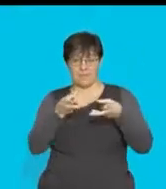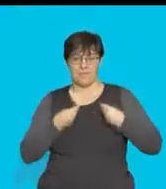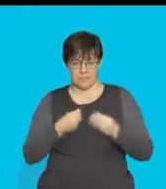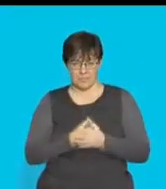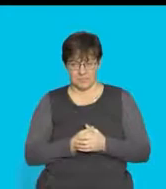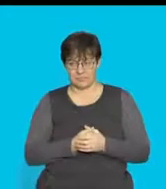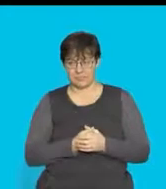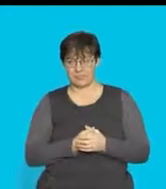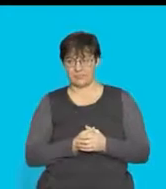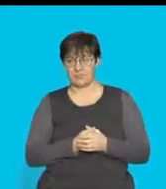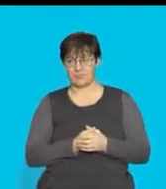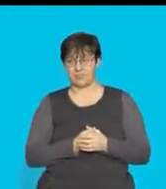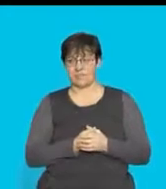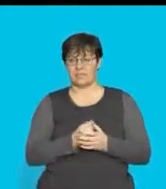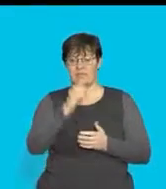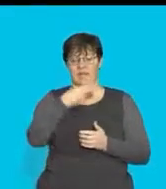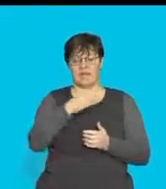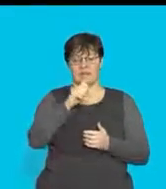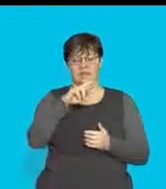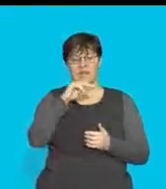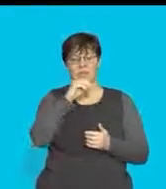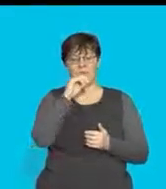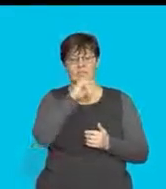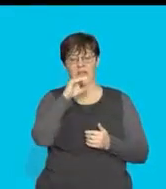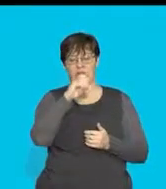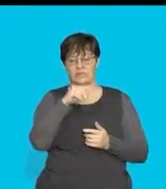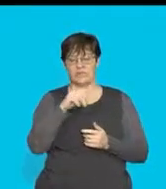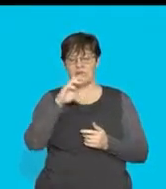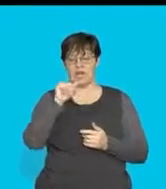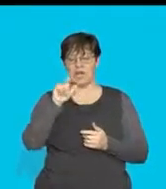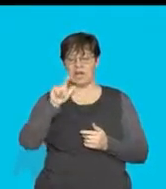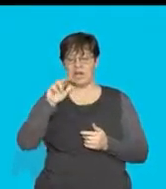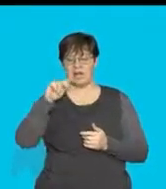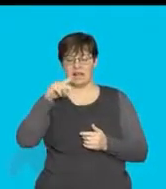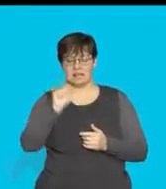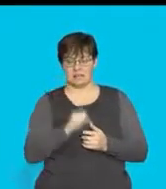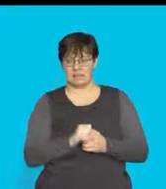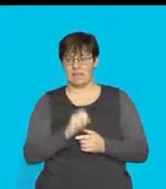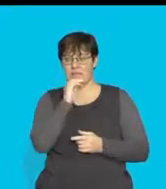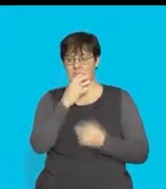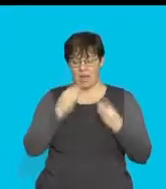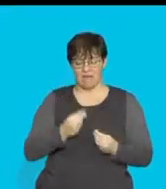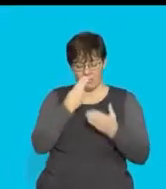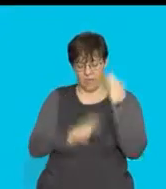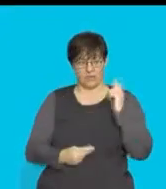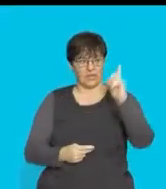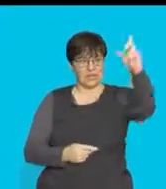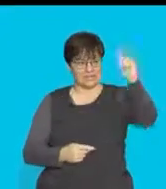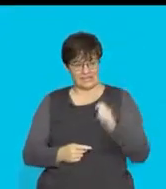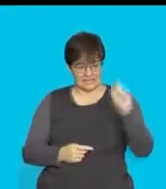the sperm and the egg. The word heterozygous allele points to a zygote that has